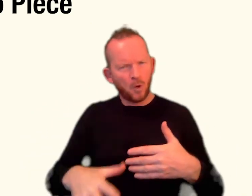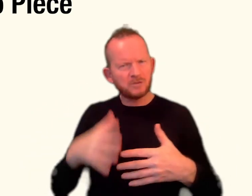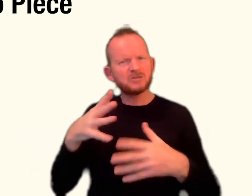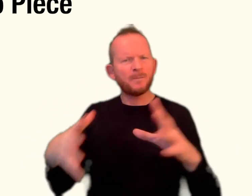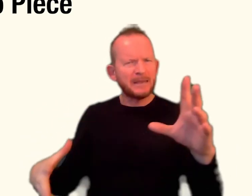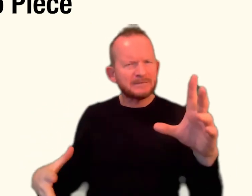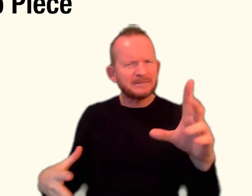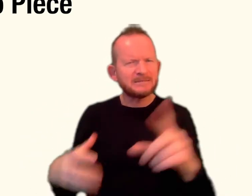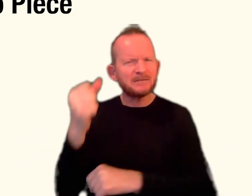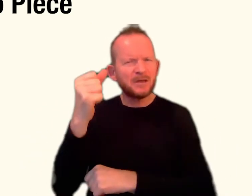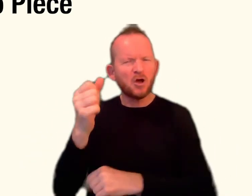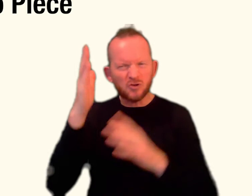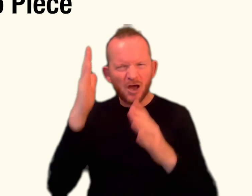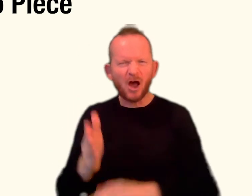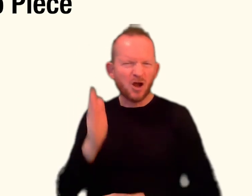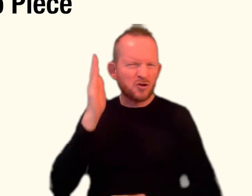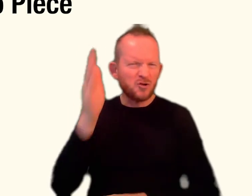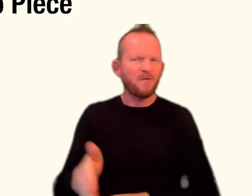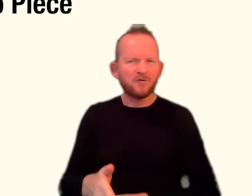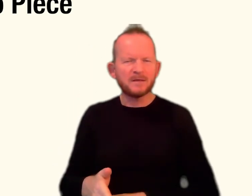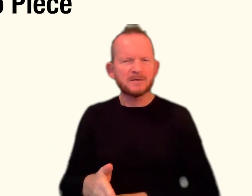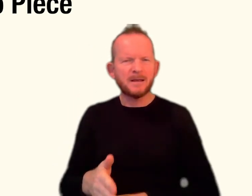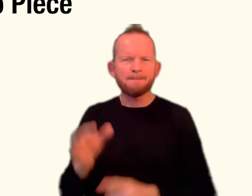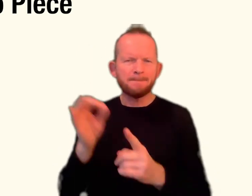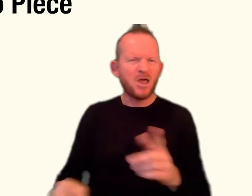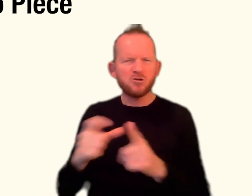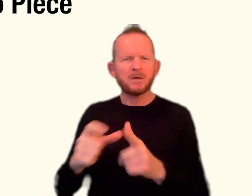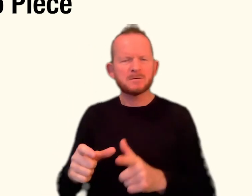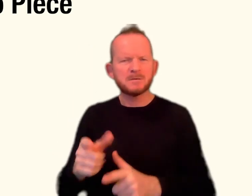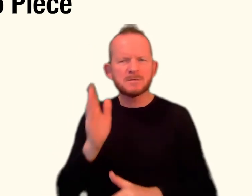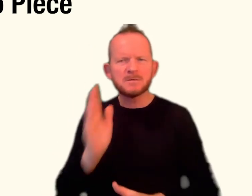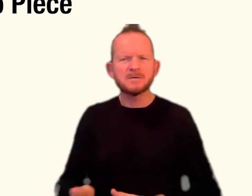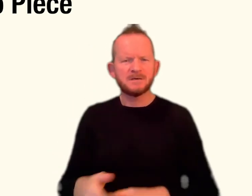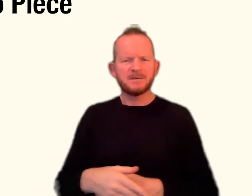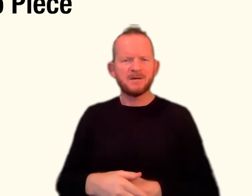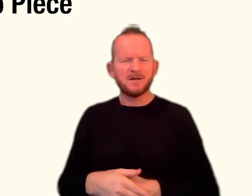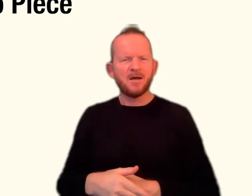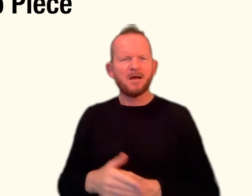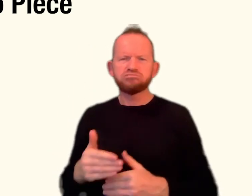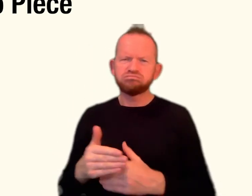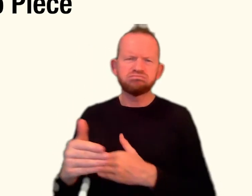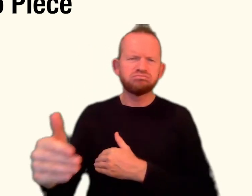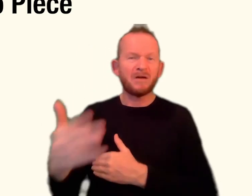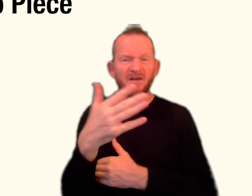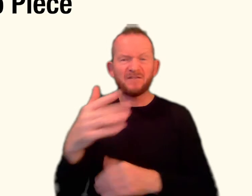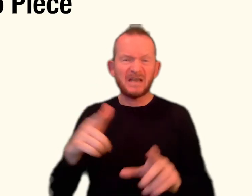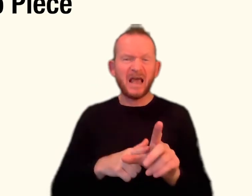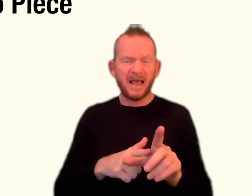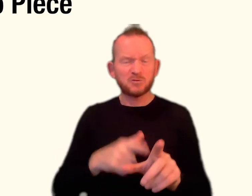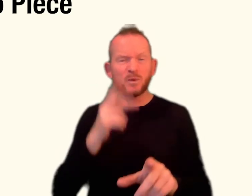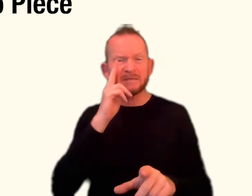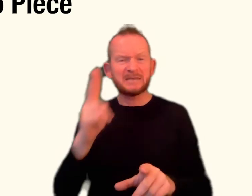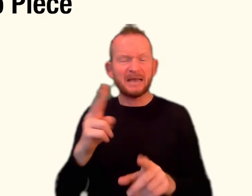desperate, then you gotta go for it. Period. We have come a long way in 50 years, as we see